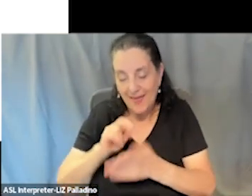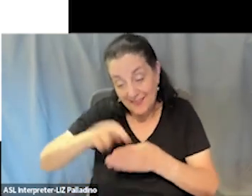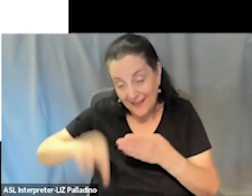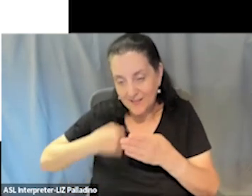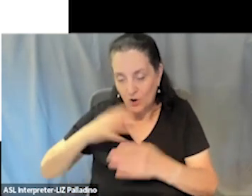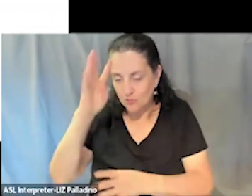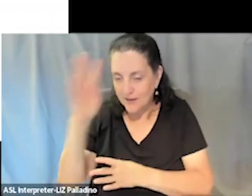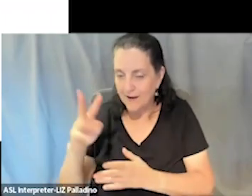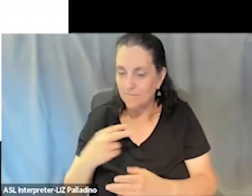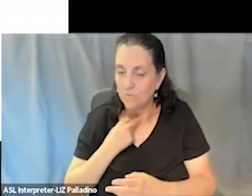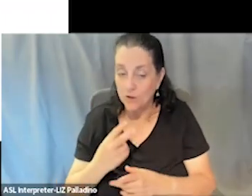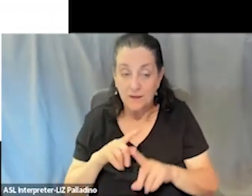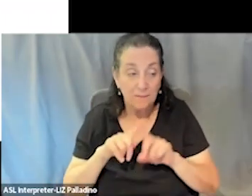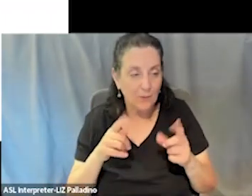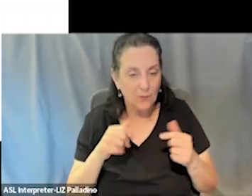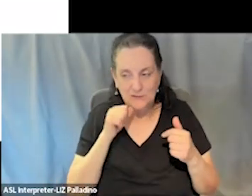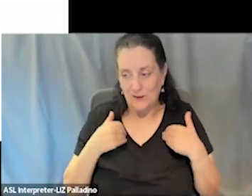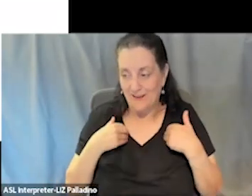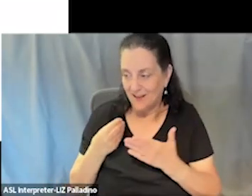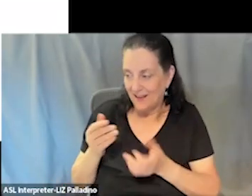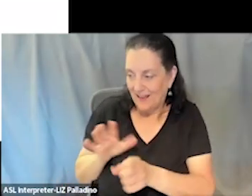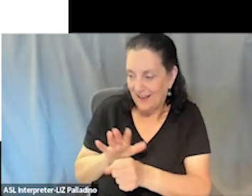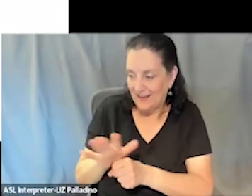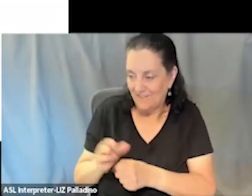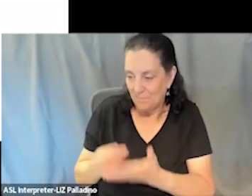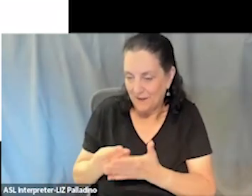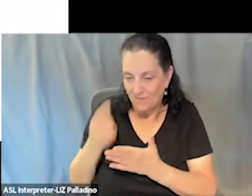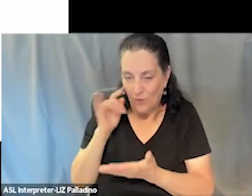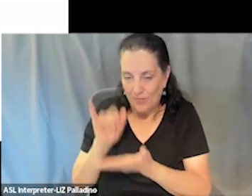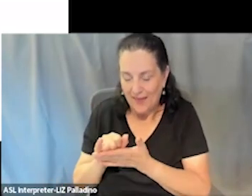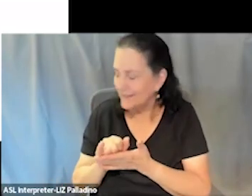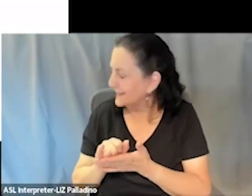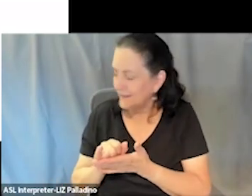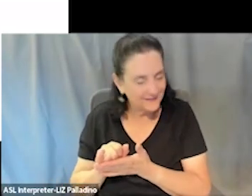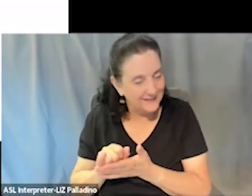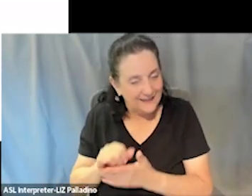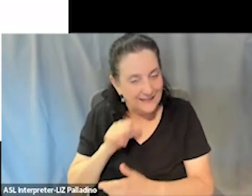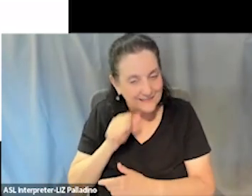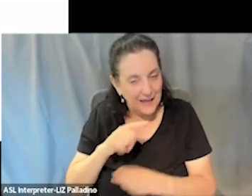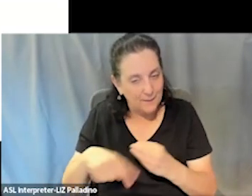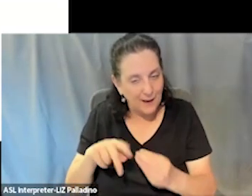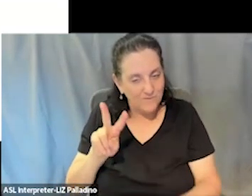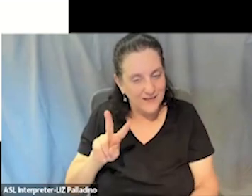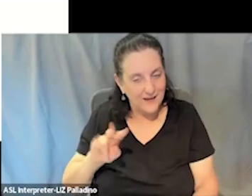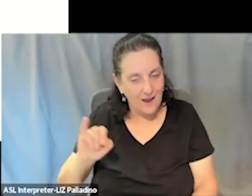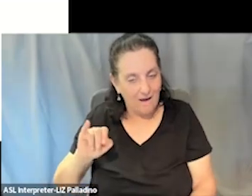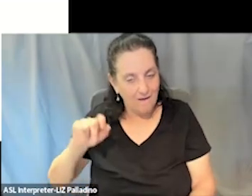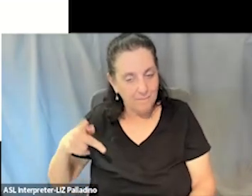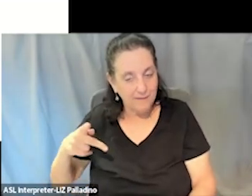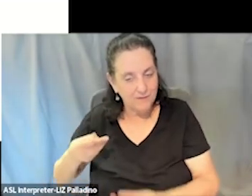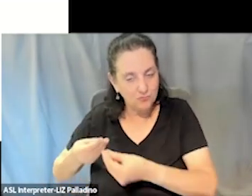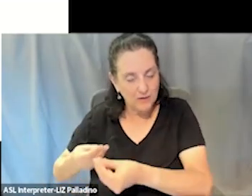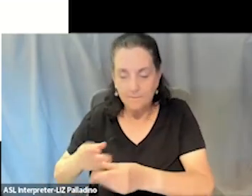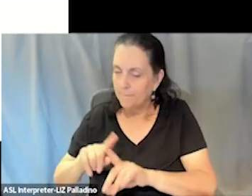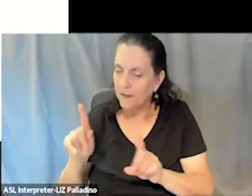sometimes, oh, we don't have enough money for the Veuve Clicquot, or, you know, how it's really not about VIP treatment. It is really